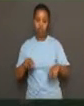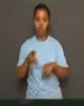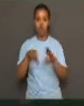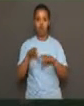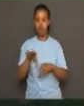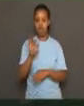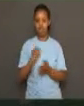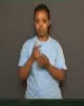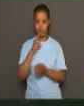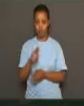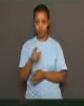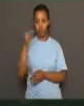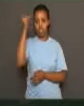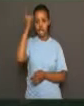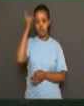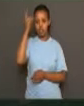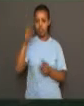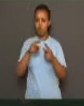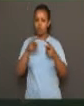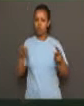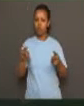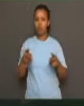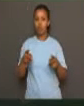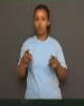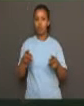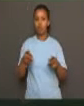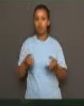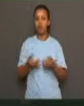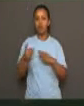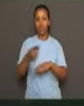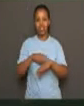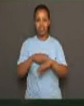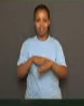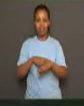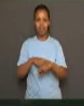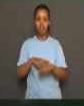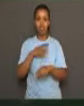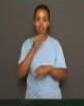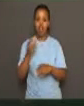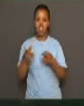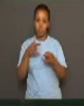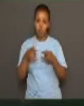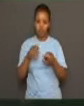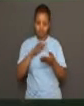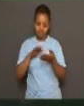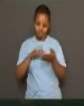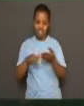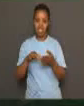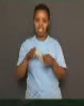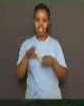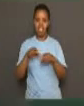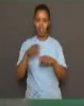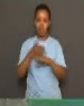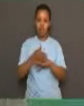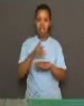Darwin spent a great deal of time studying species and evolution on the Galapagos